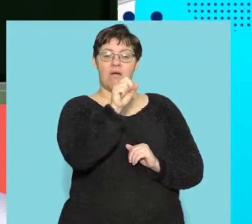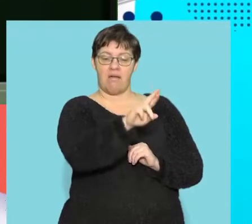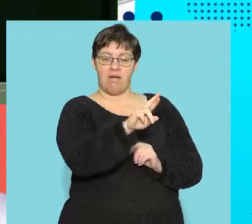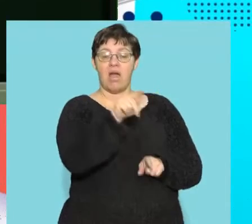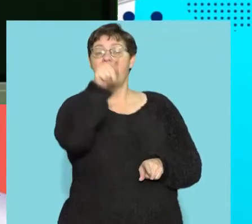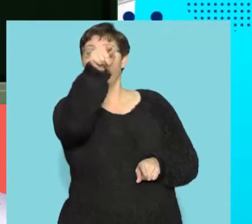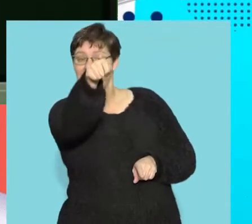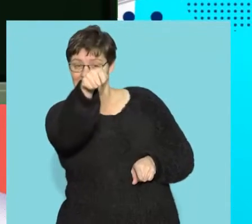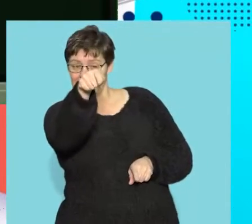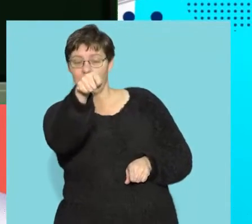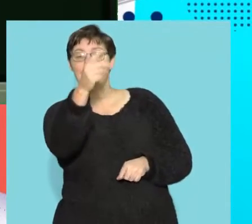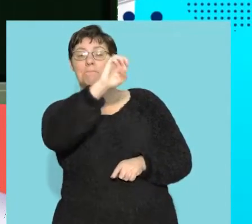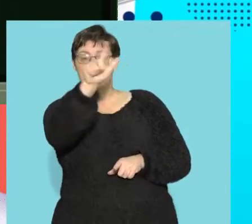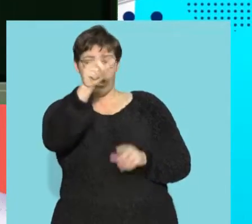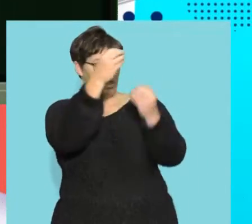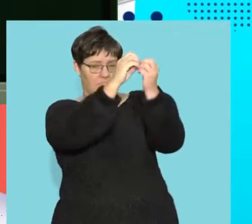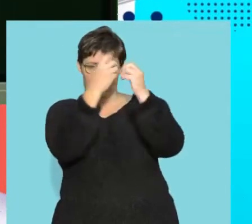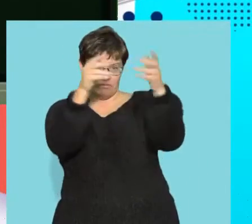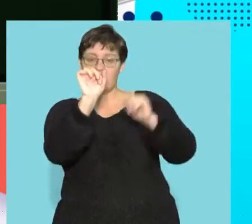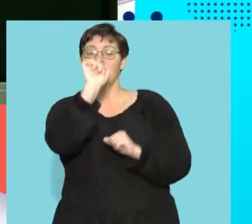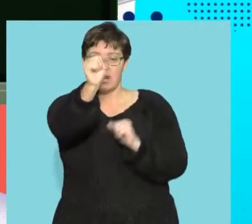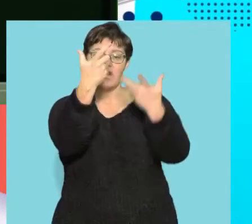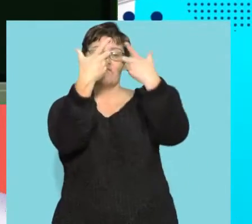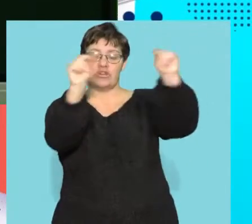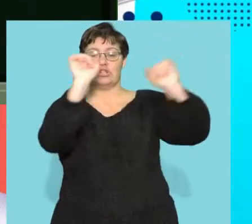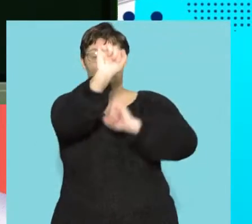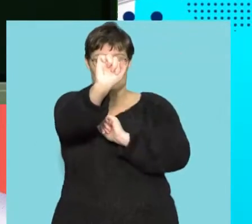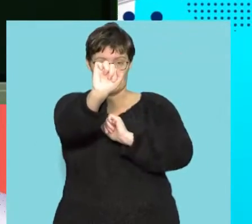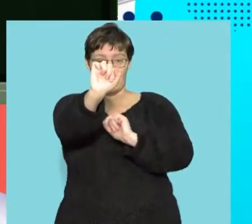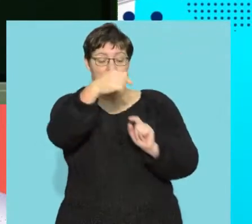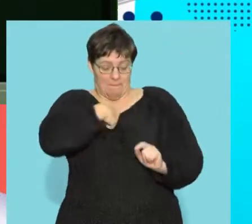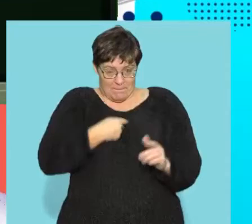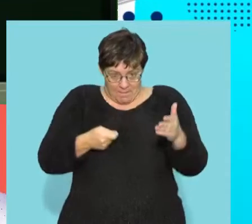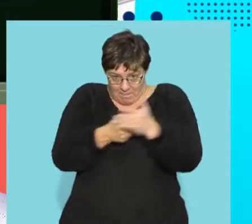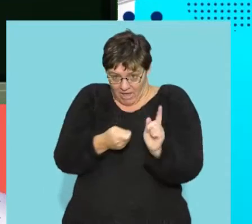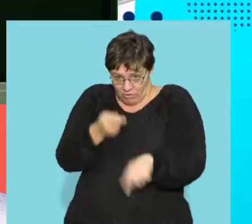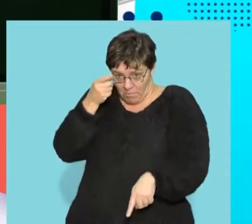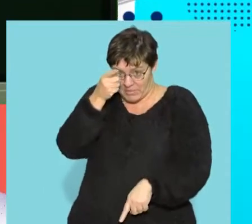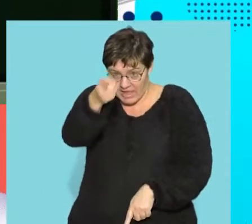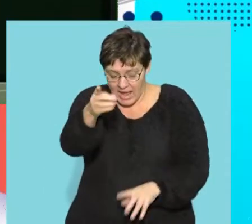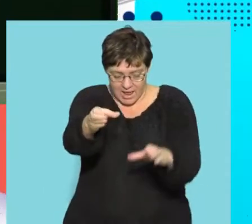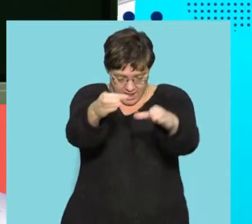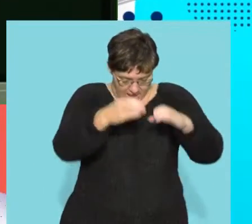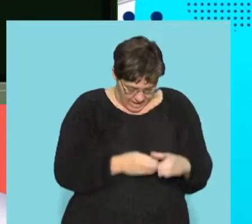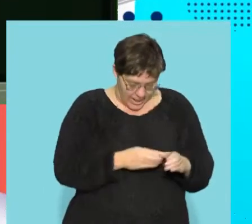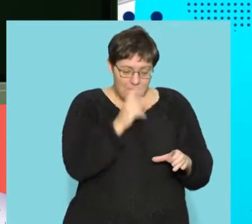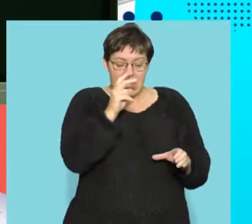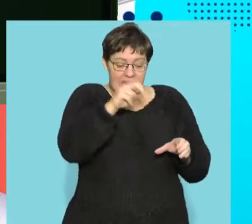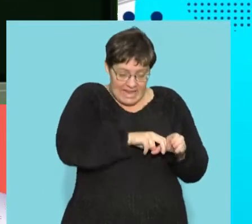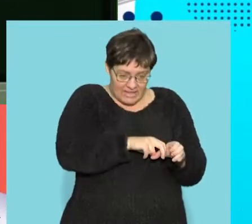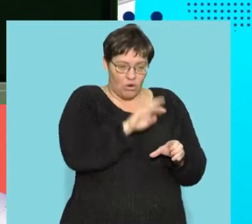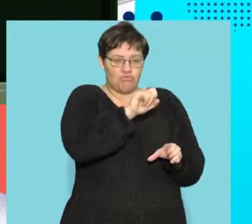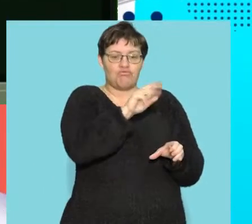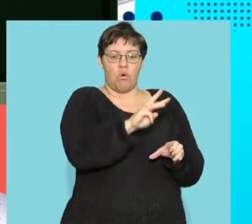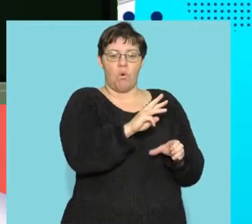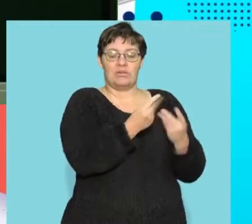is manufactured in the mill. It would be their finished product, but for you as a bakery, it will be part of